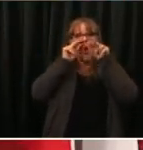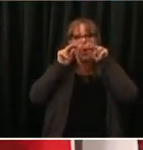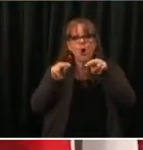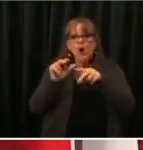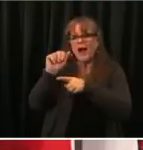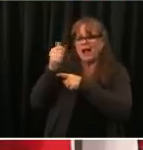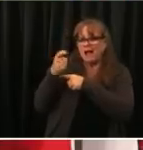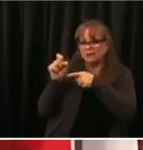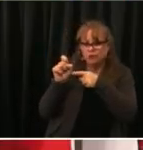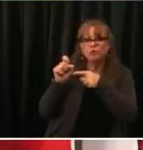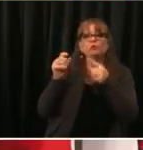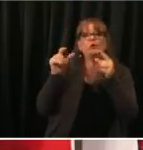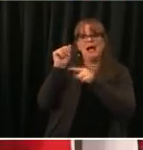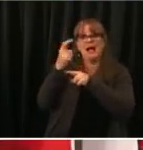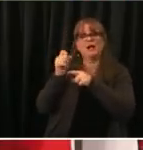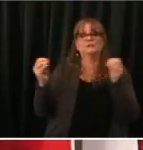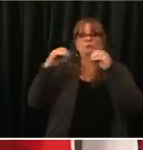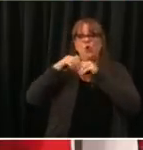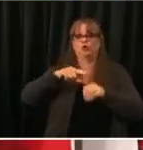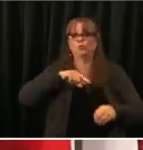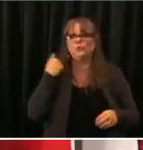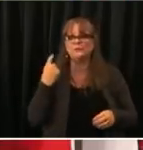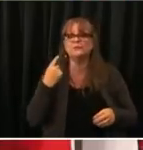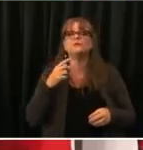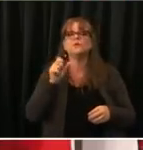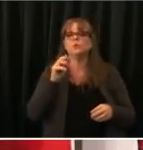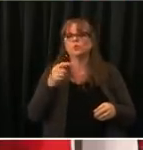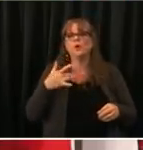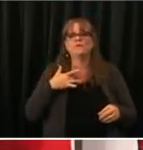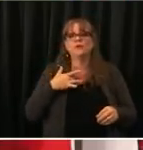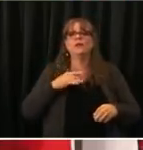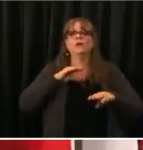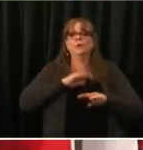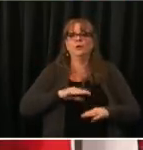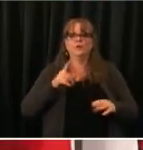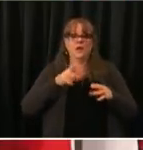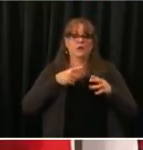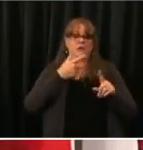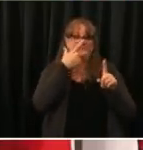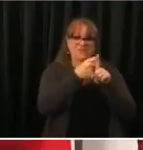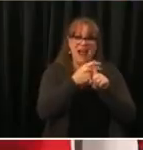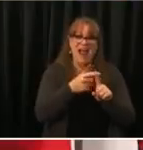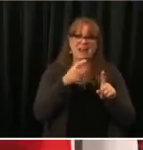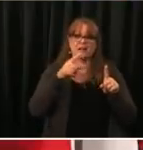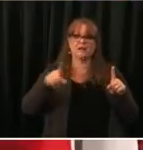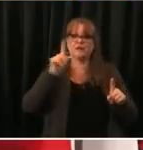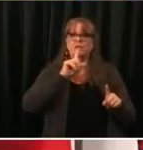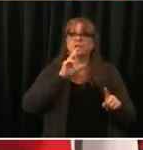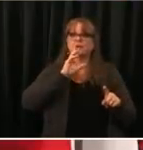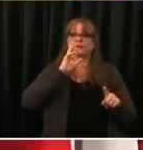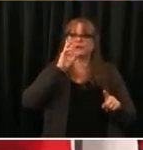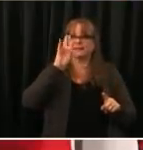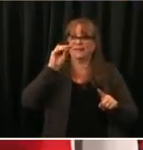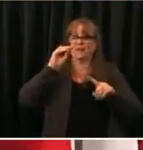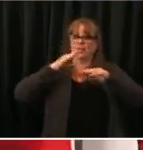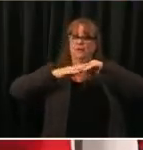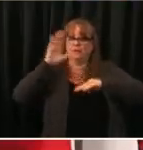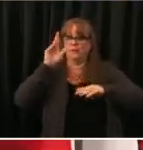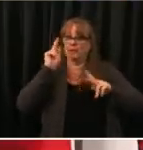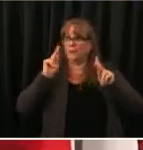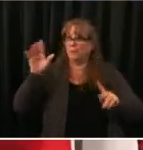all going to breathe easier when we've successfully completed the vaccination of people aged 70 and up, because it represents 78% of the fatalities